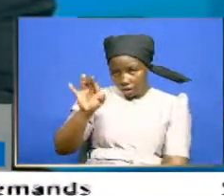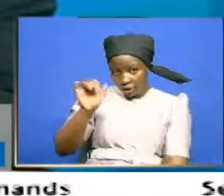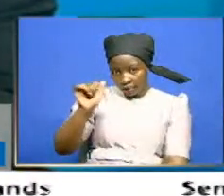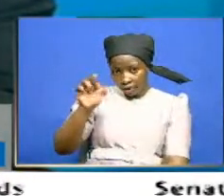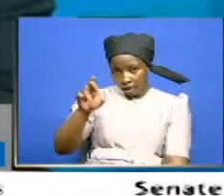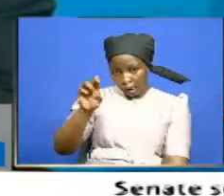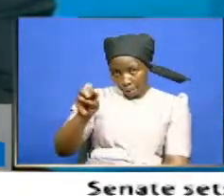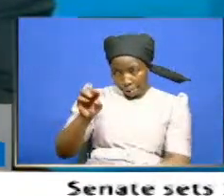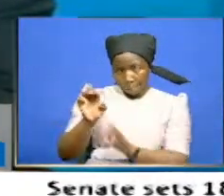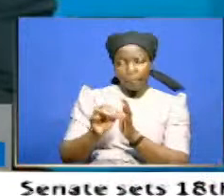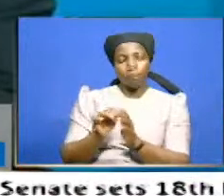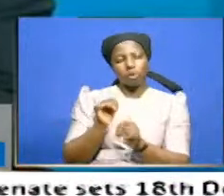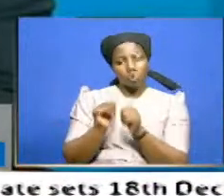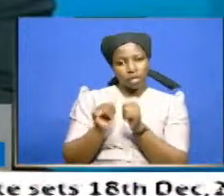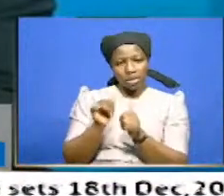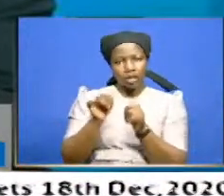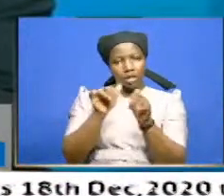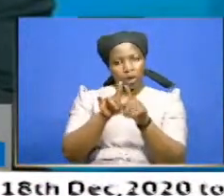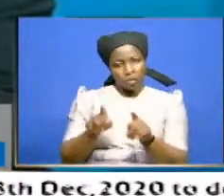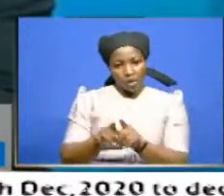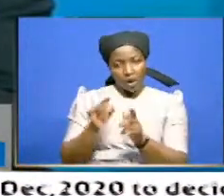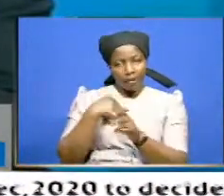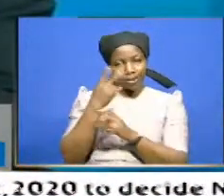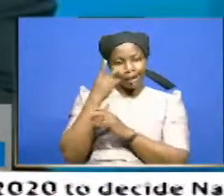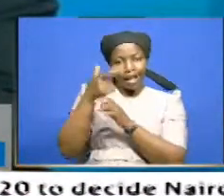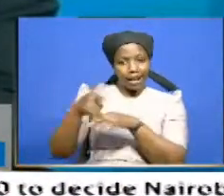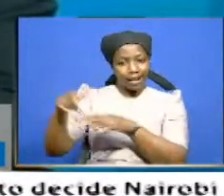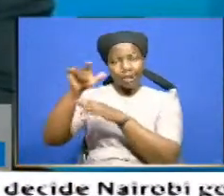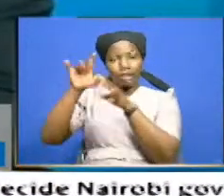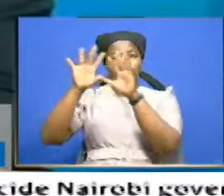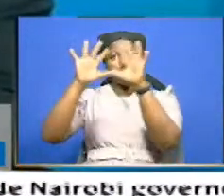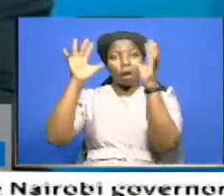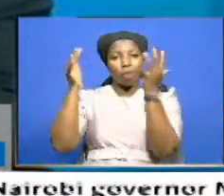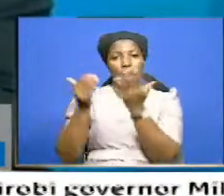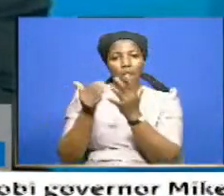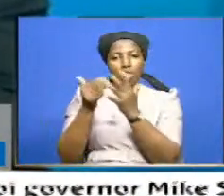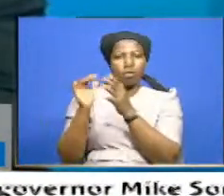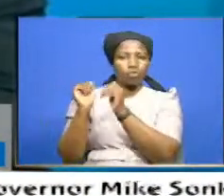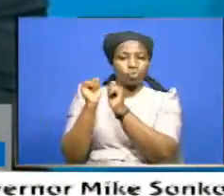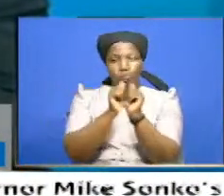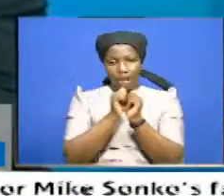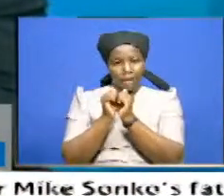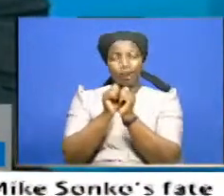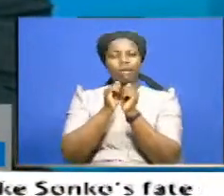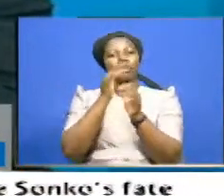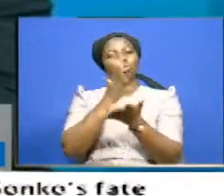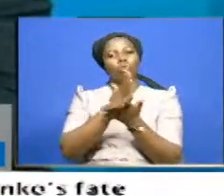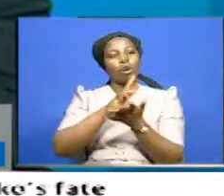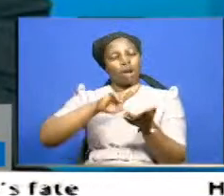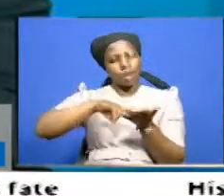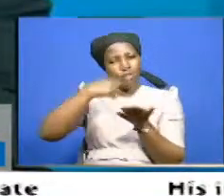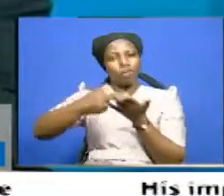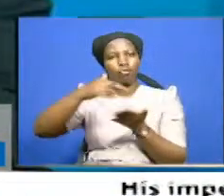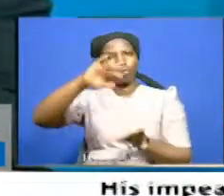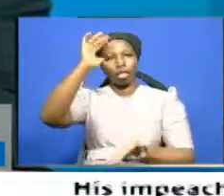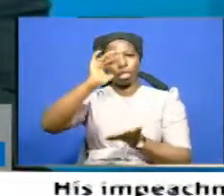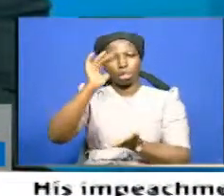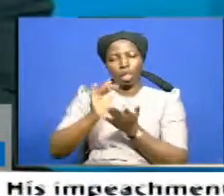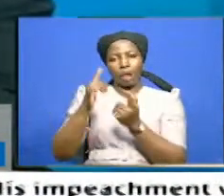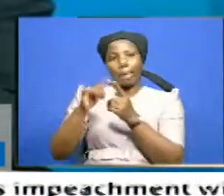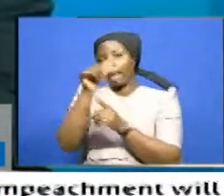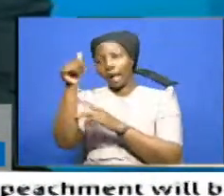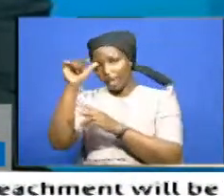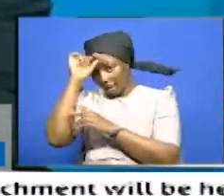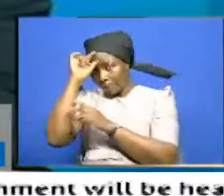increased global solidarity. So as much as the resources are going down, there are also other governments that are increasing their funding on